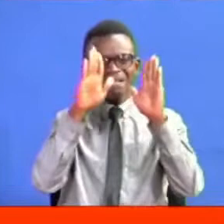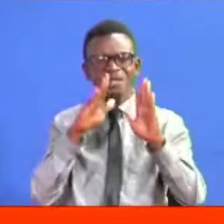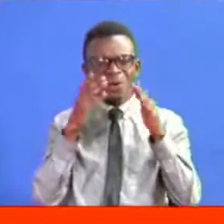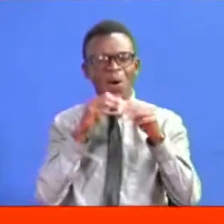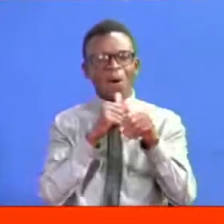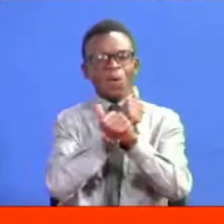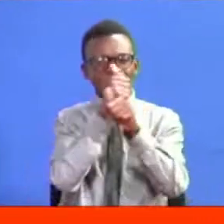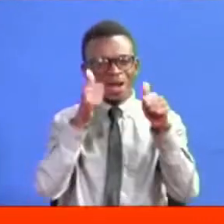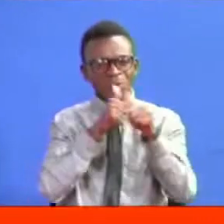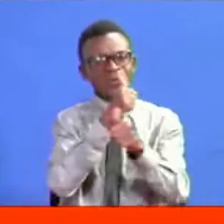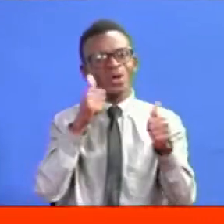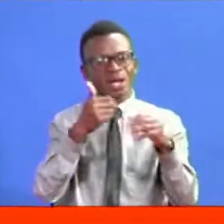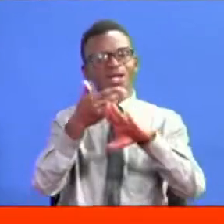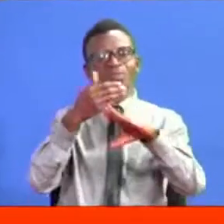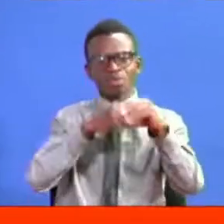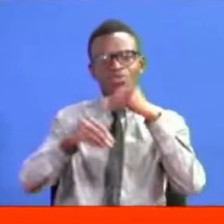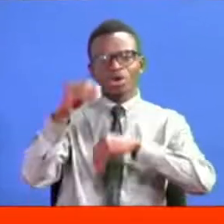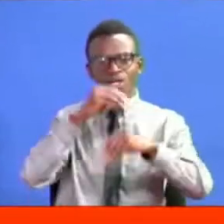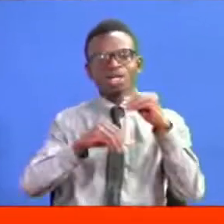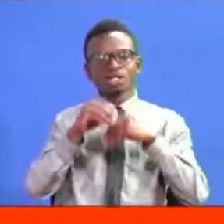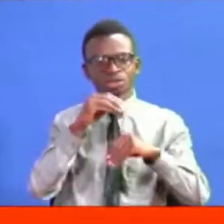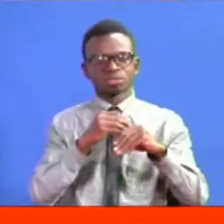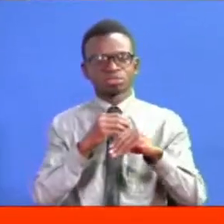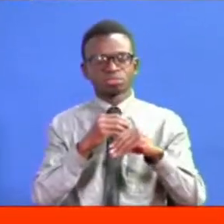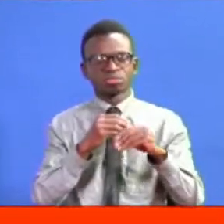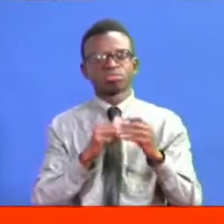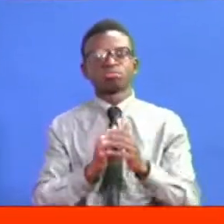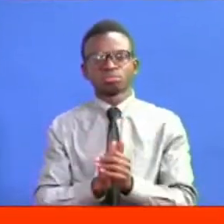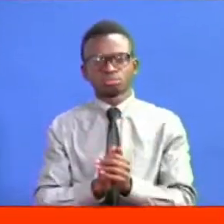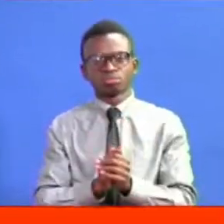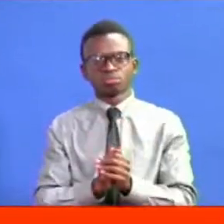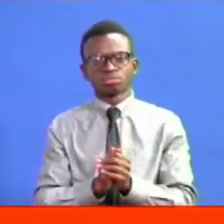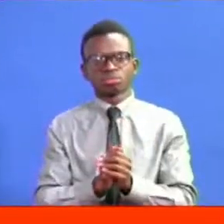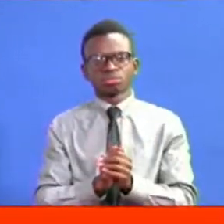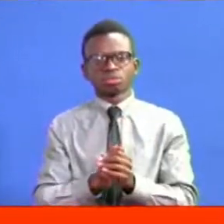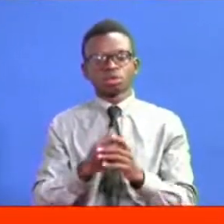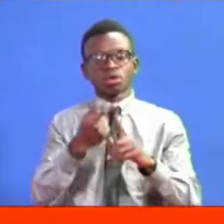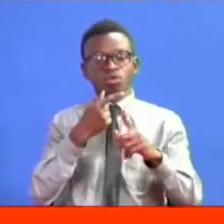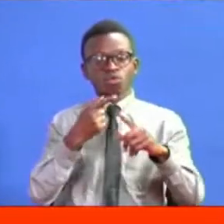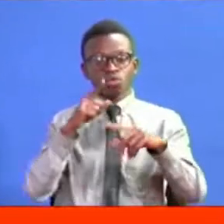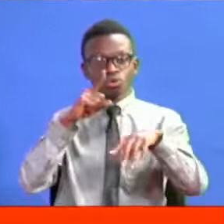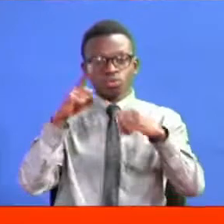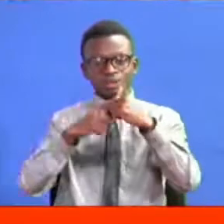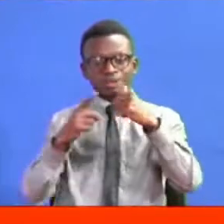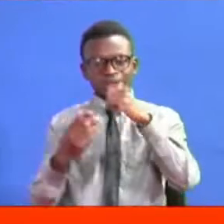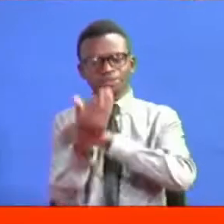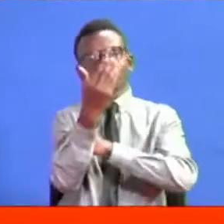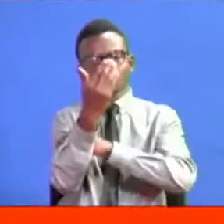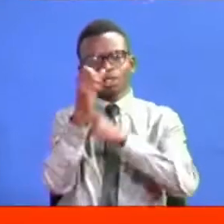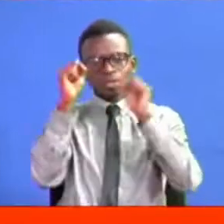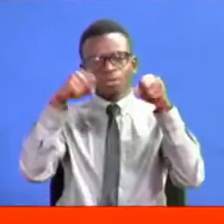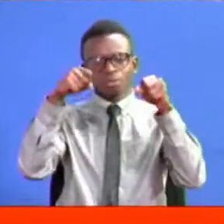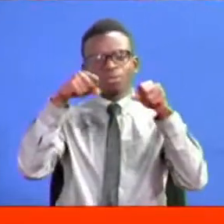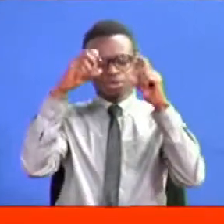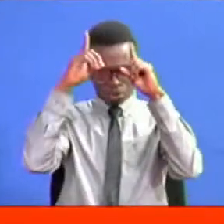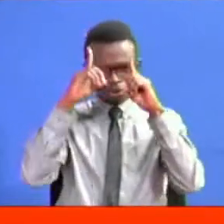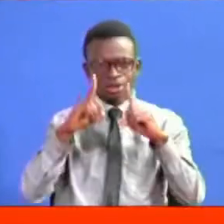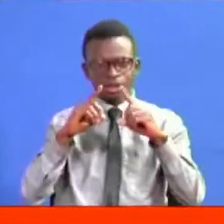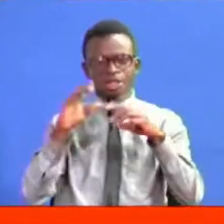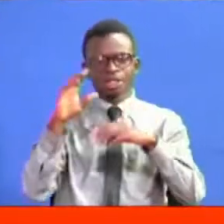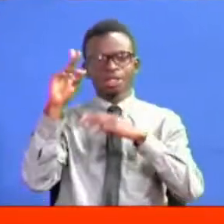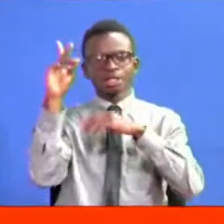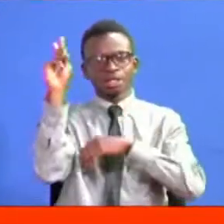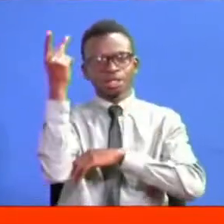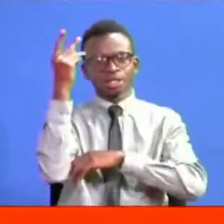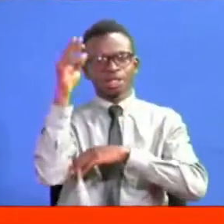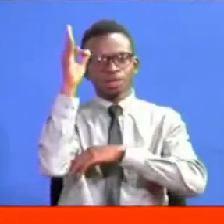victory before Kenyans head to the polls on 9th of August 2022 from 6 a.m. to decide the country's future for the next 5 years.